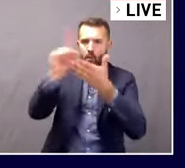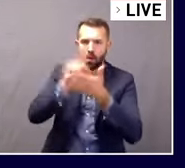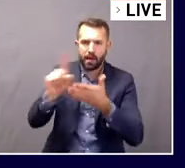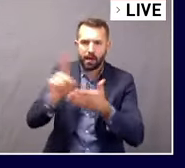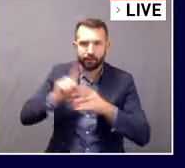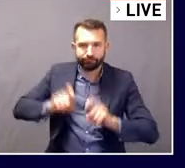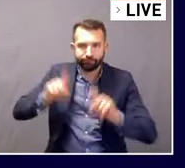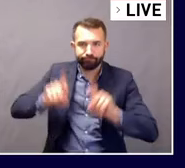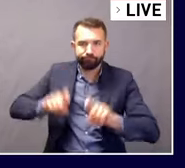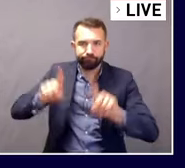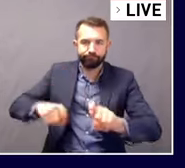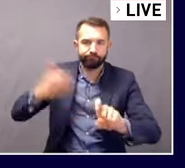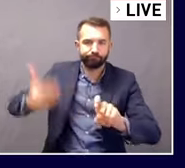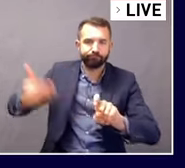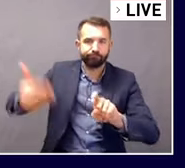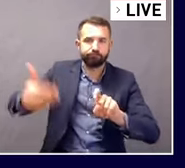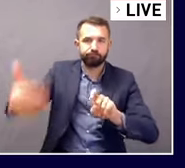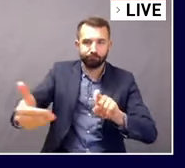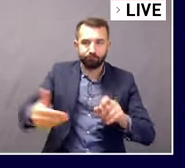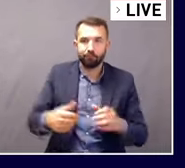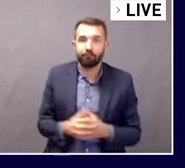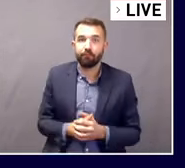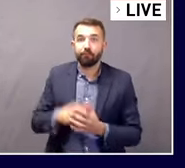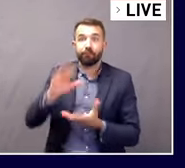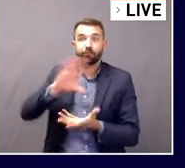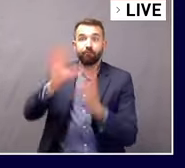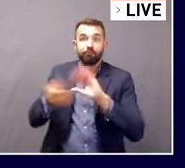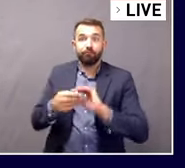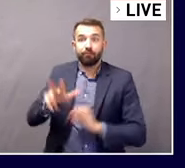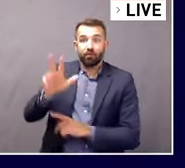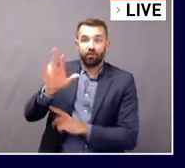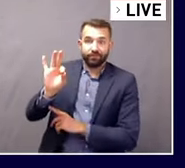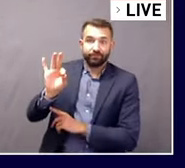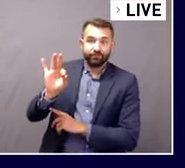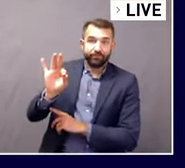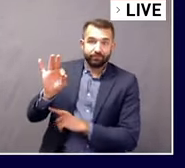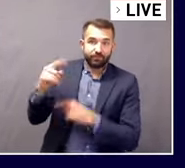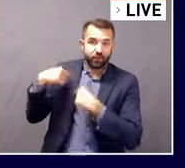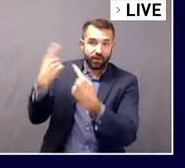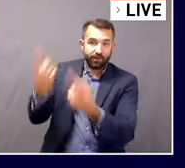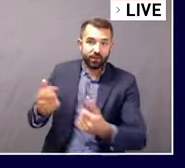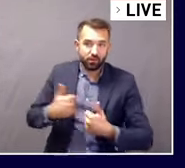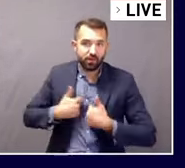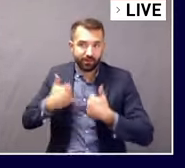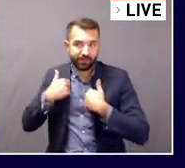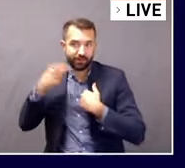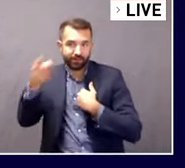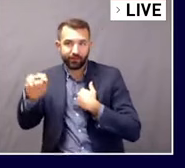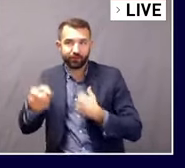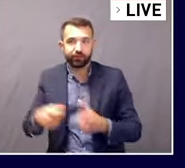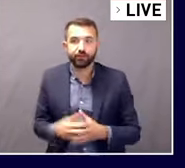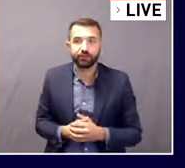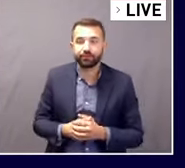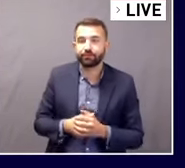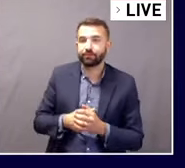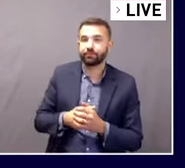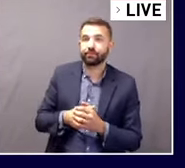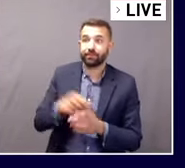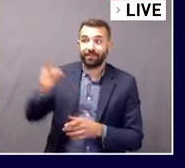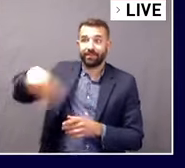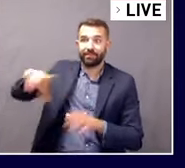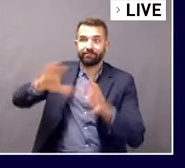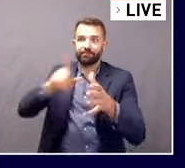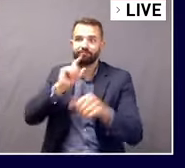mentioned, in total, there are now 39 residents associated with that facility who have tested positive.